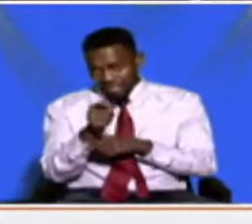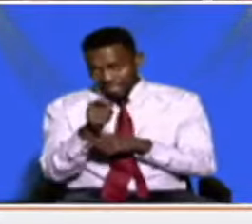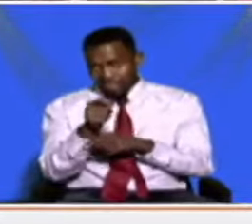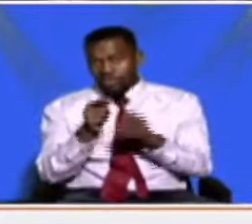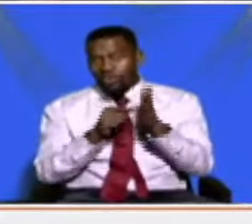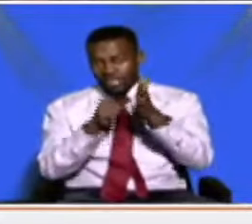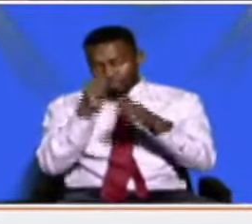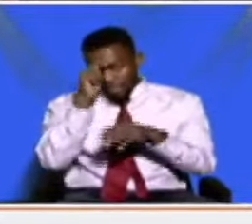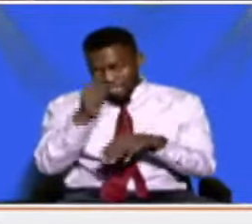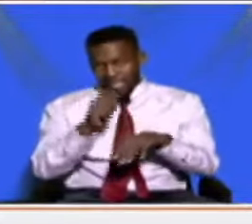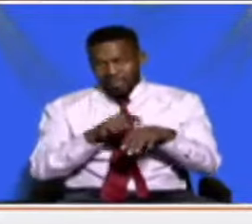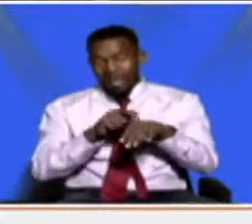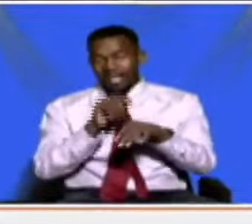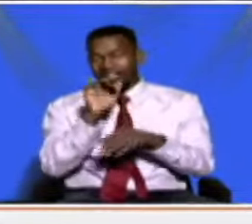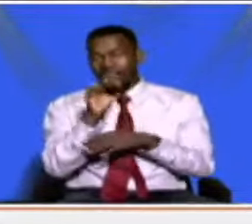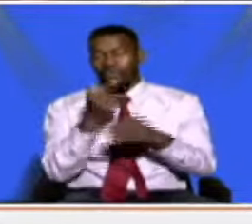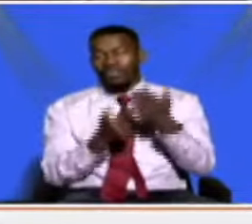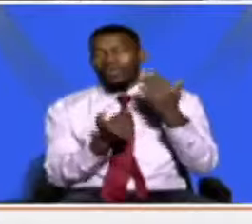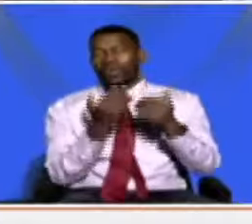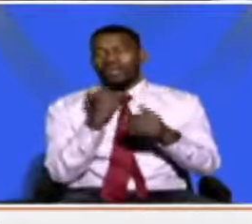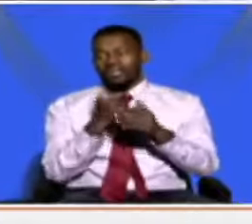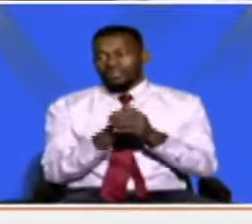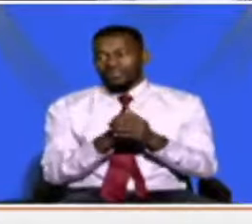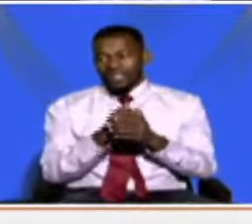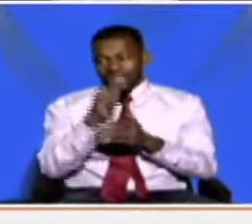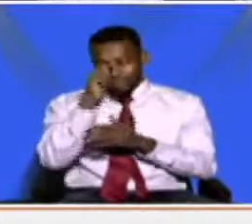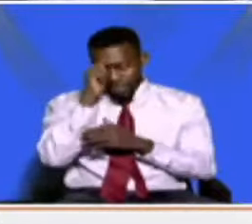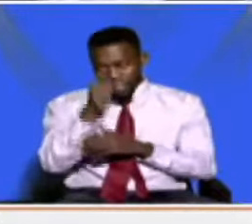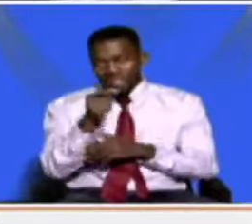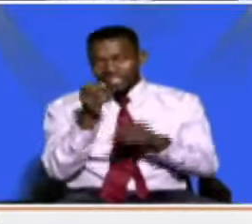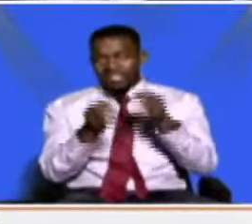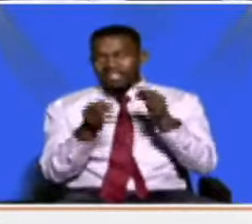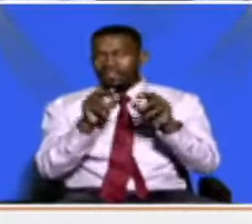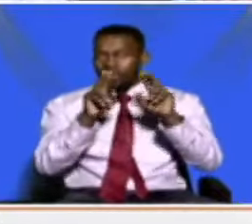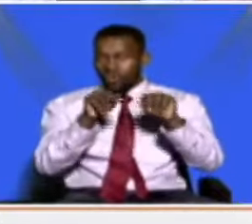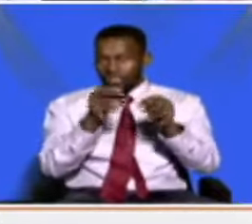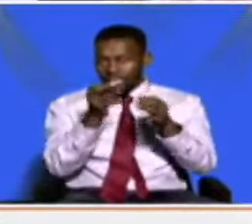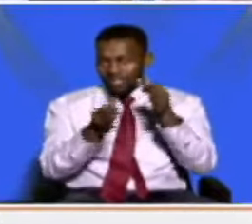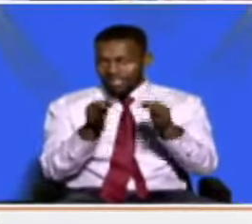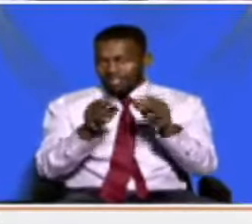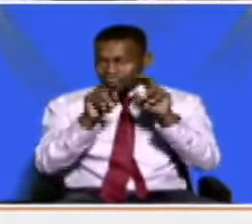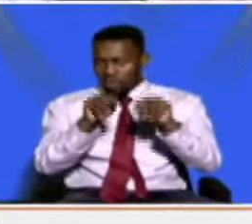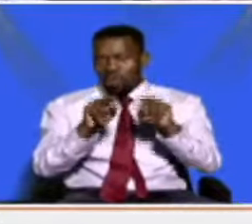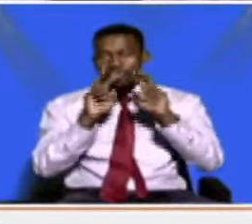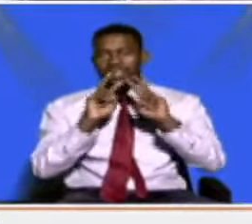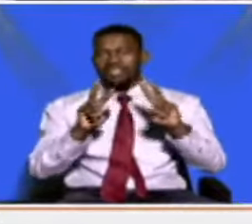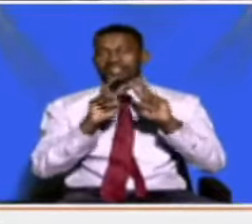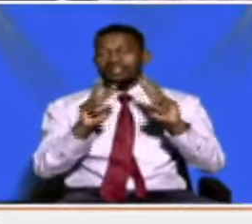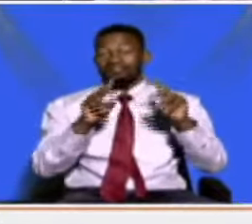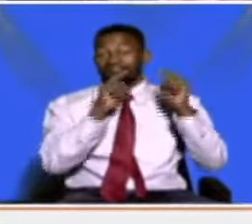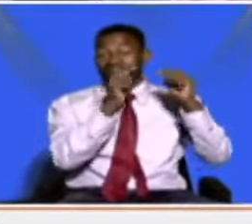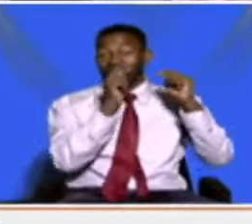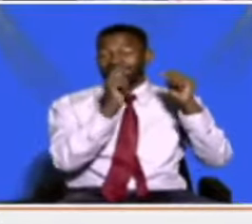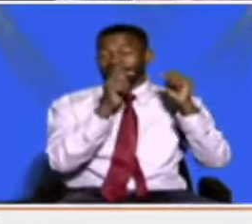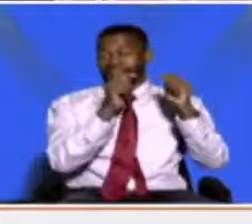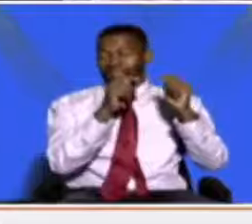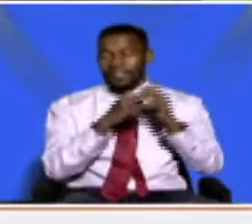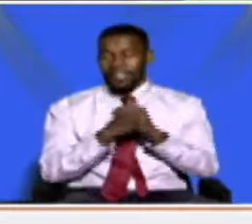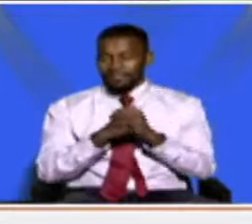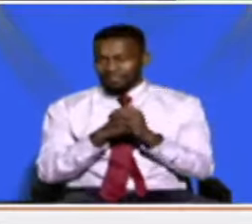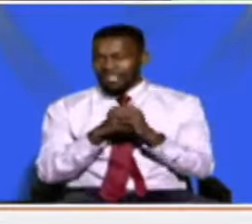concerns. Jesus is justice, not justice, not Jesus. This guidance emphasized the importance